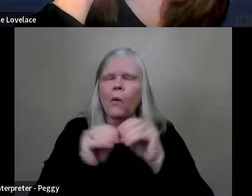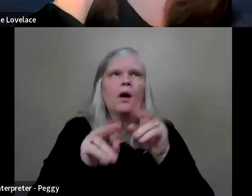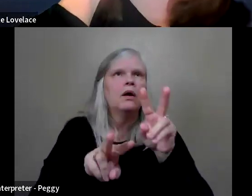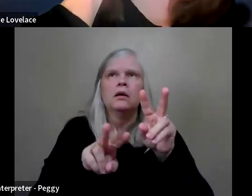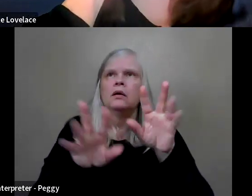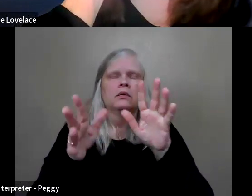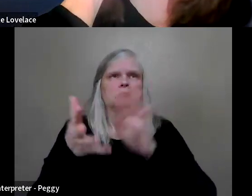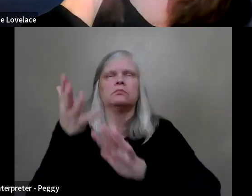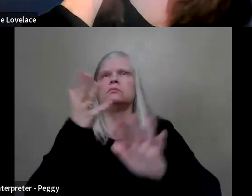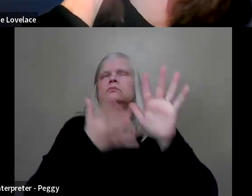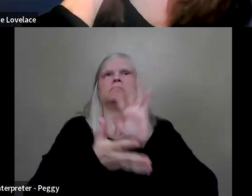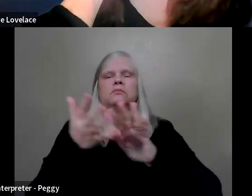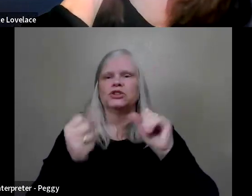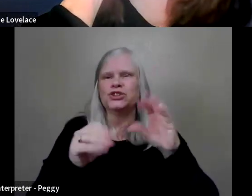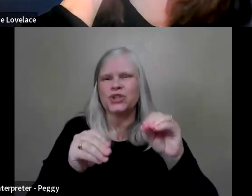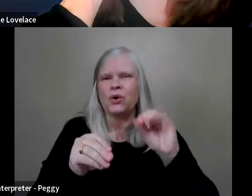that withdrawal.